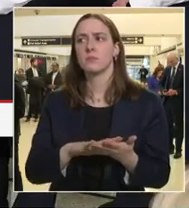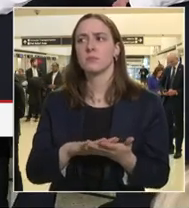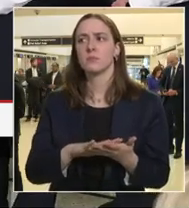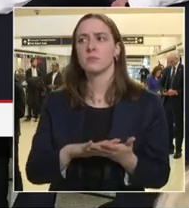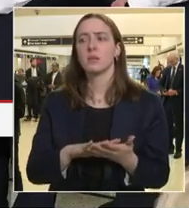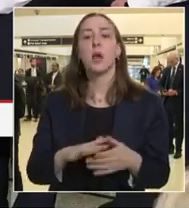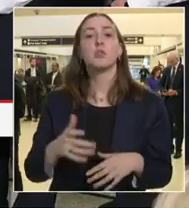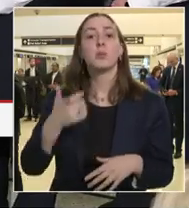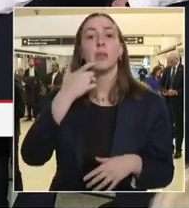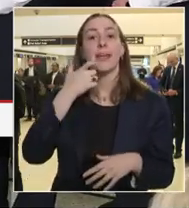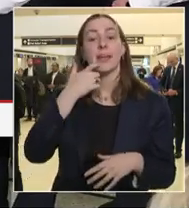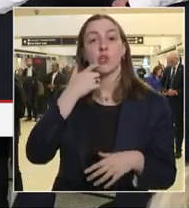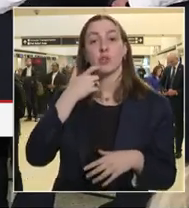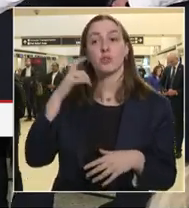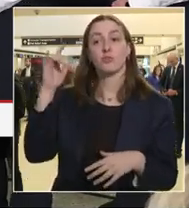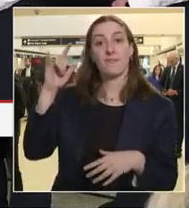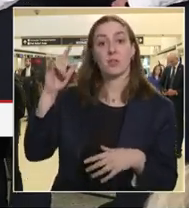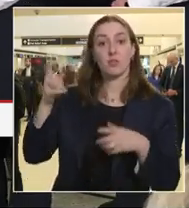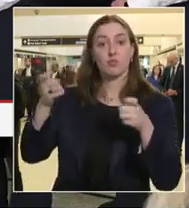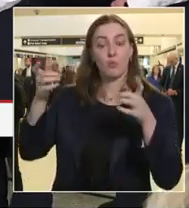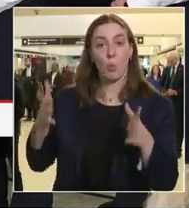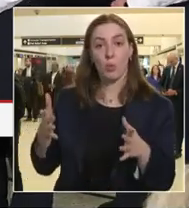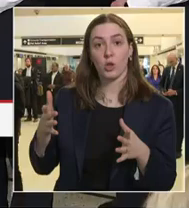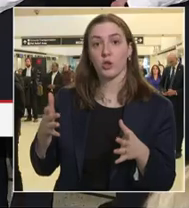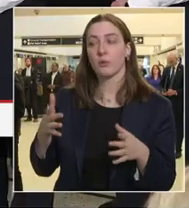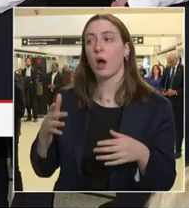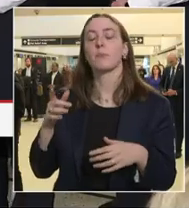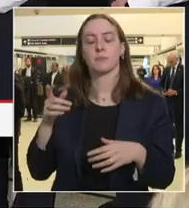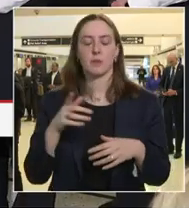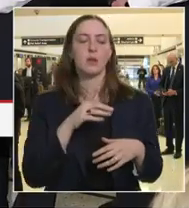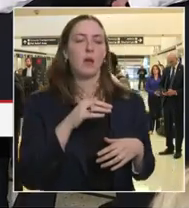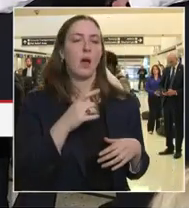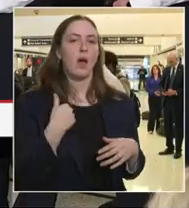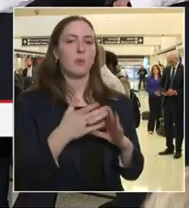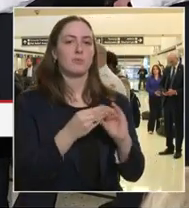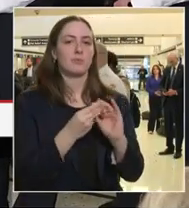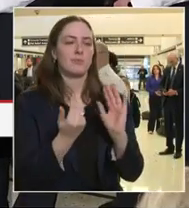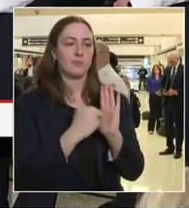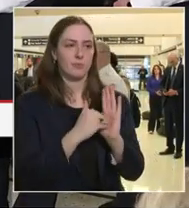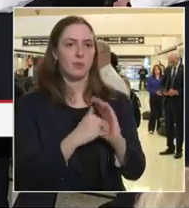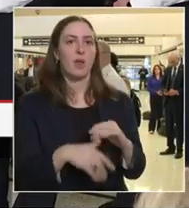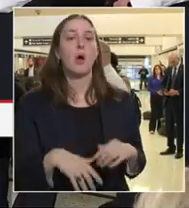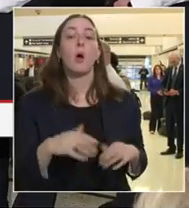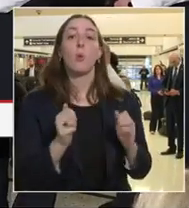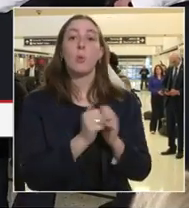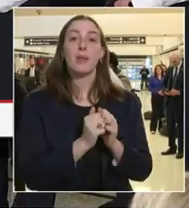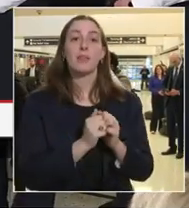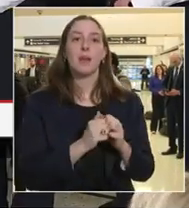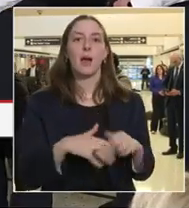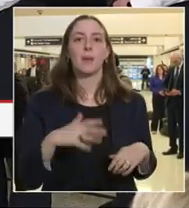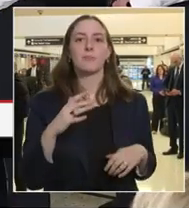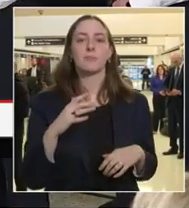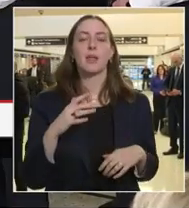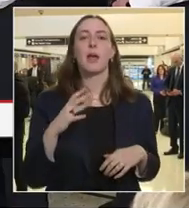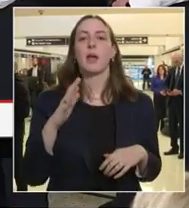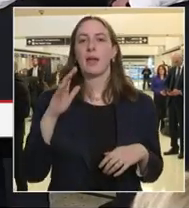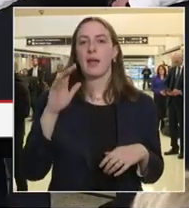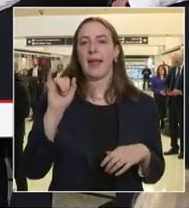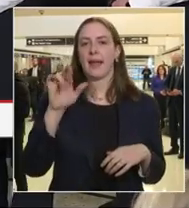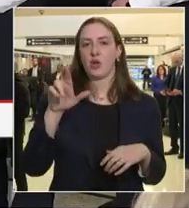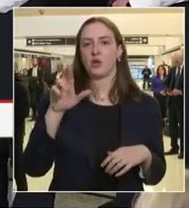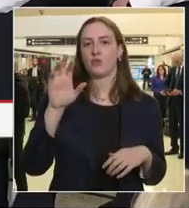you can explain. So the question is, were there blind spots with air traffic control? I don't want to make